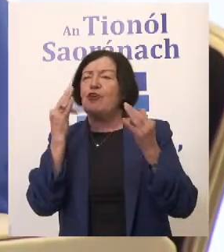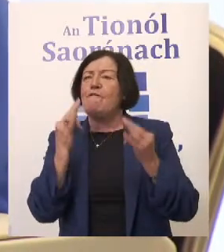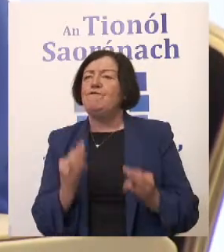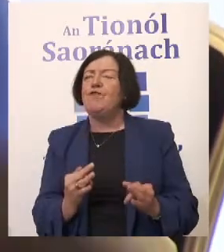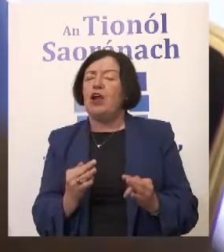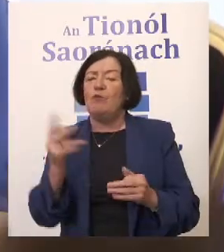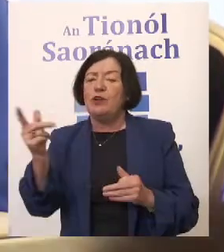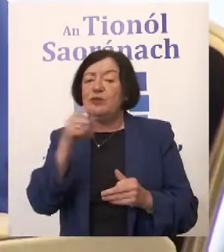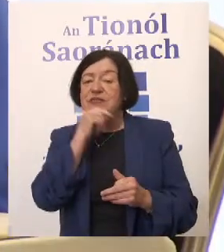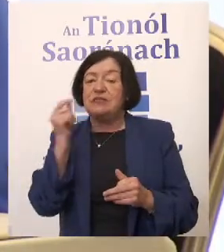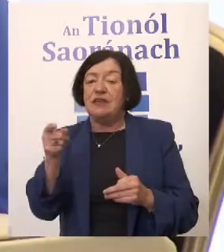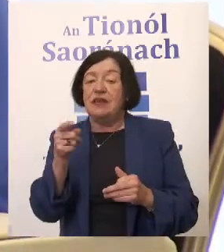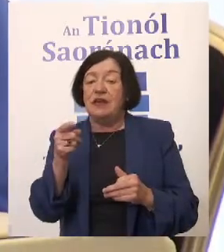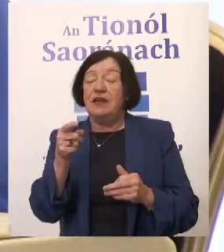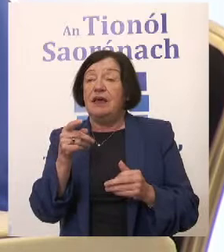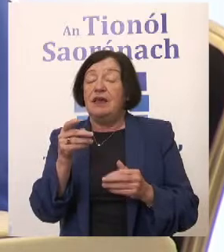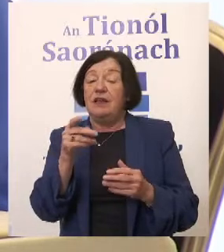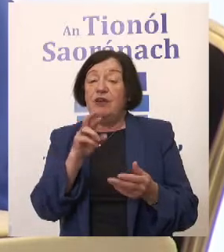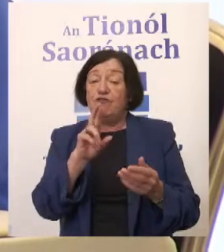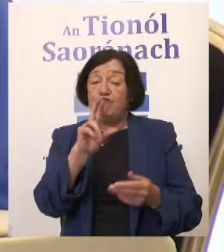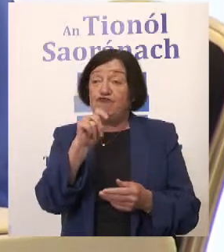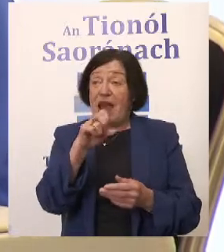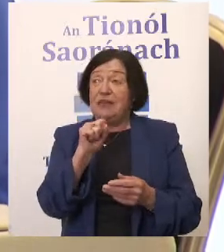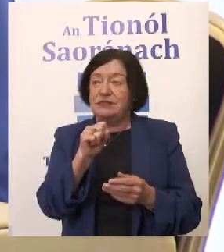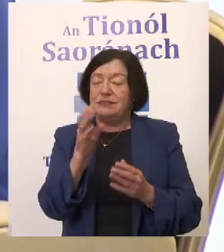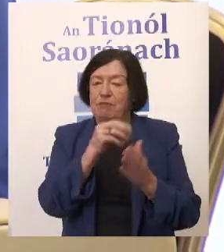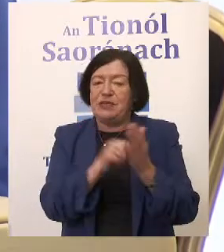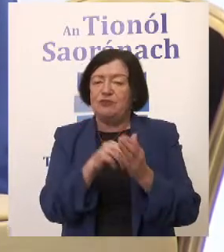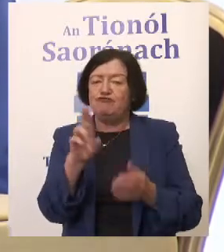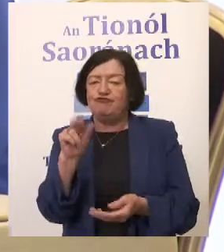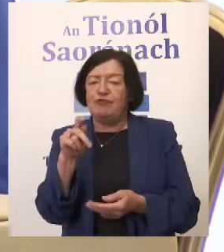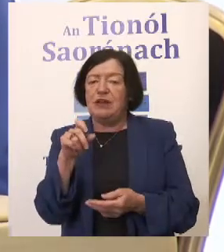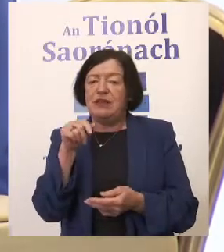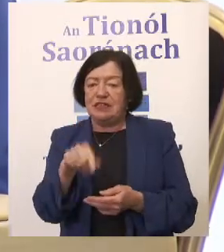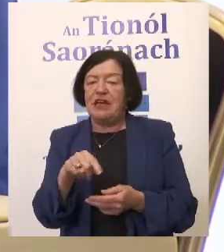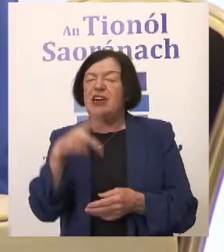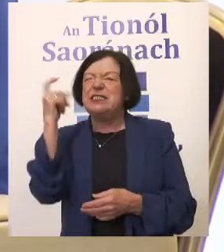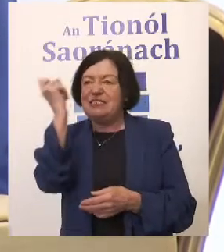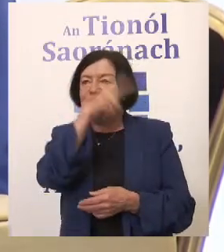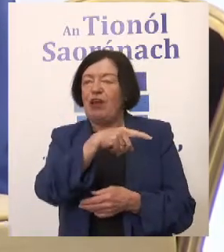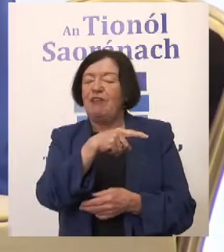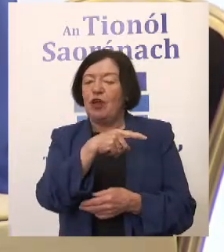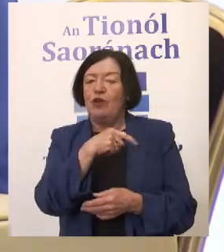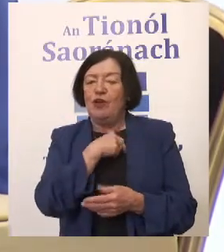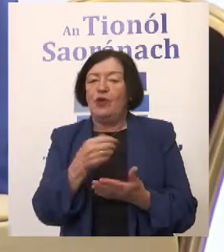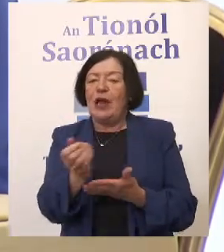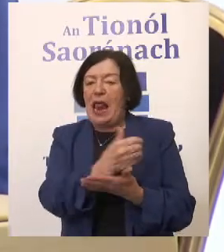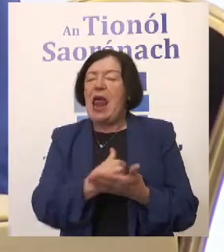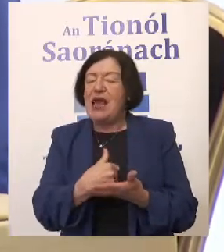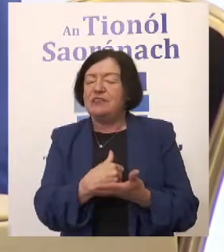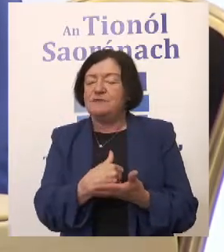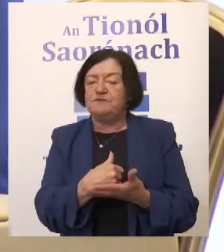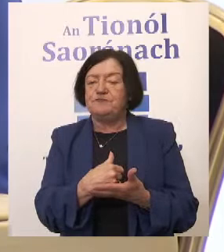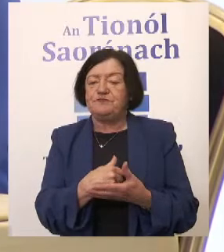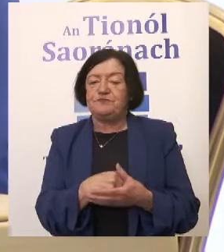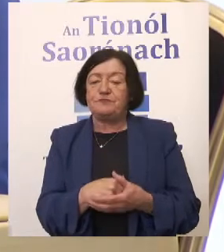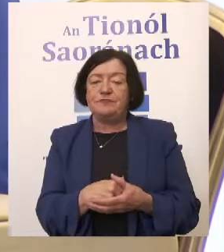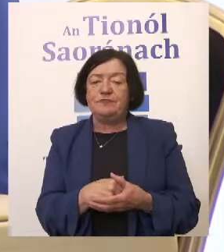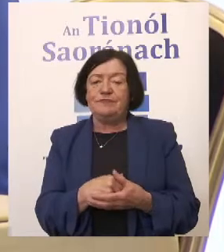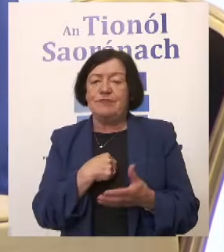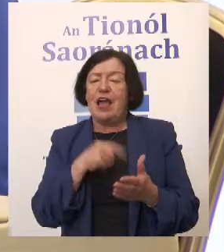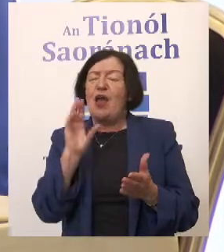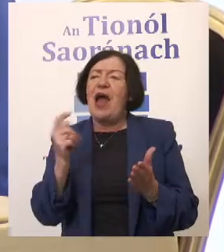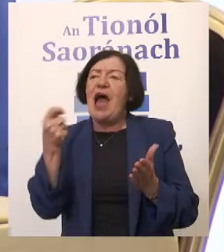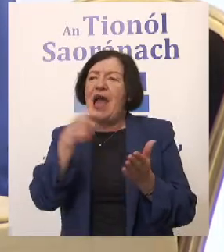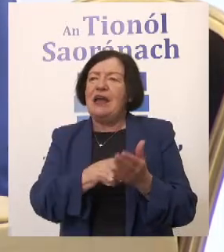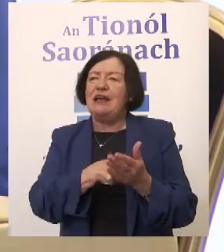what you're saying in relation to commercial rates, that they are difficult to collect. I'd add that they're